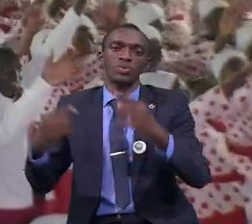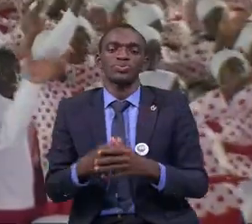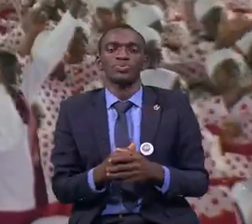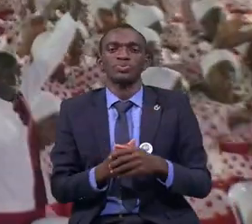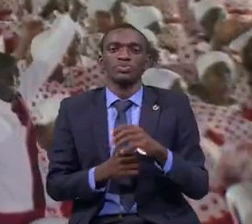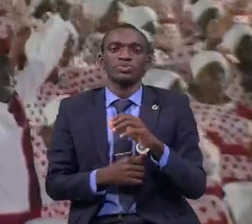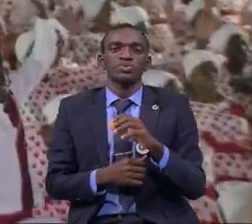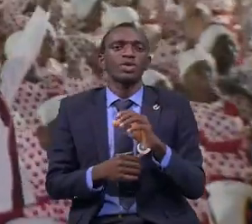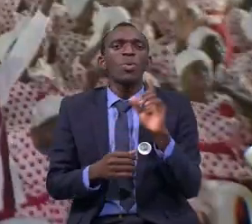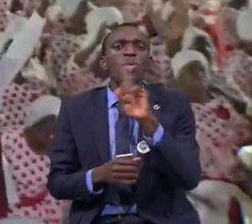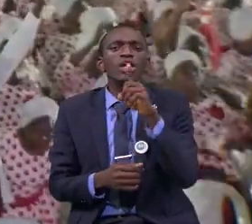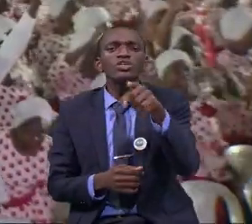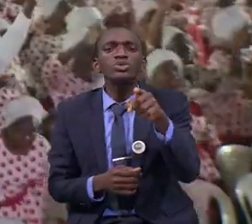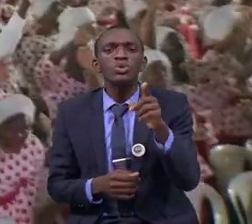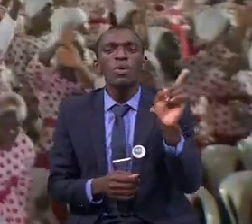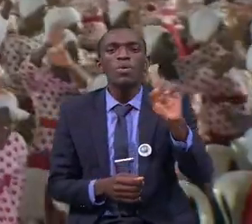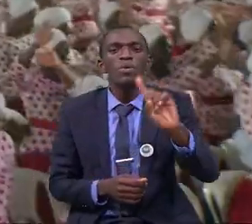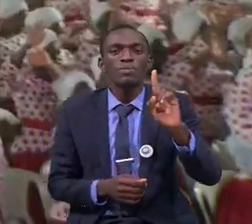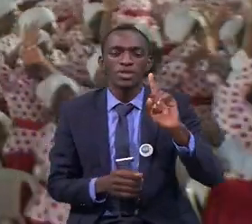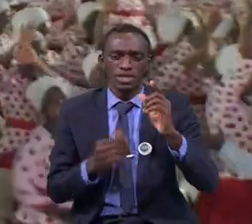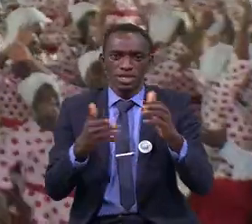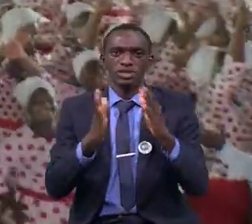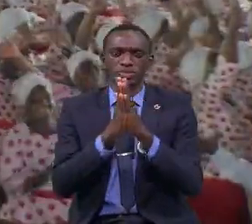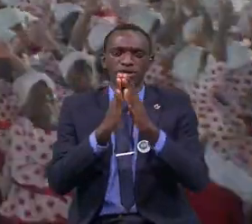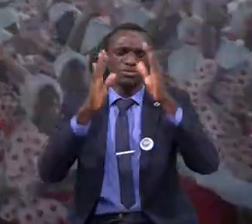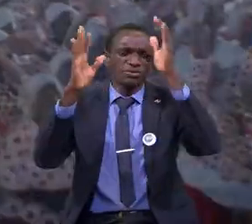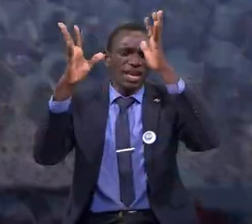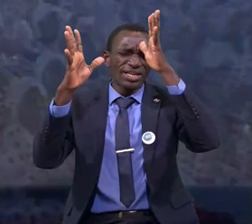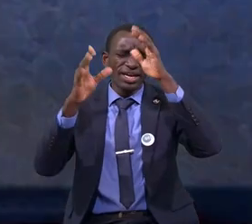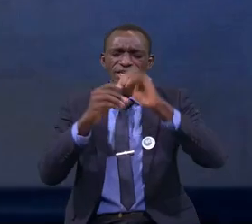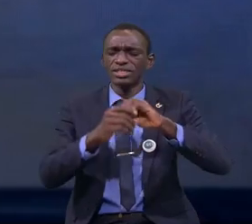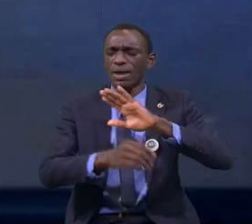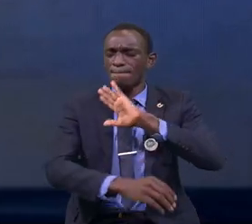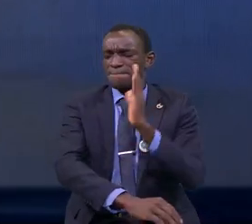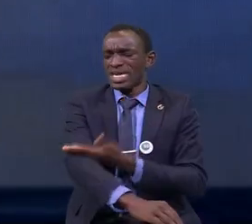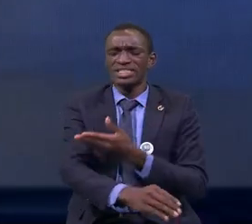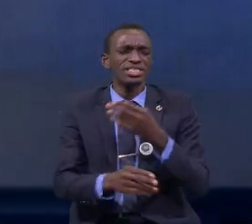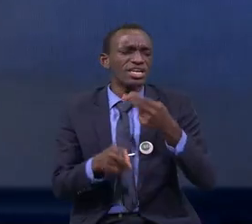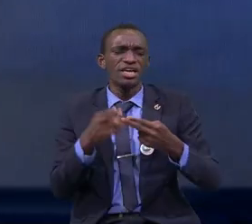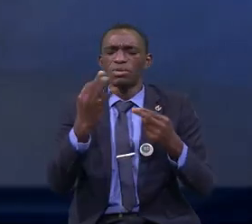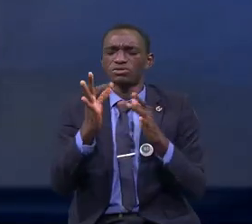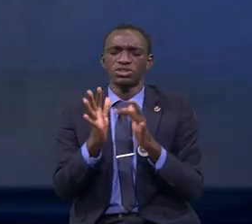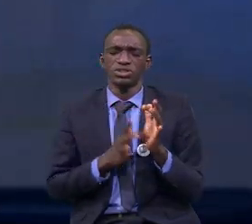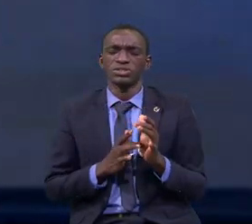What are you? Father, in the mighty name of Jesus.